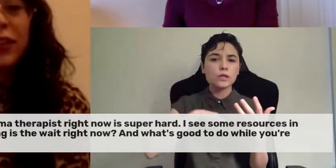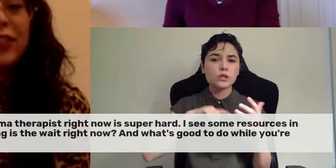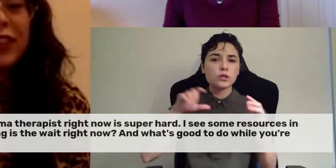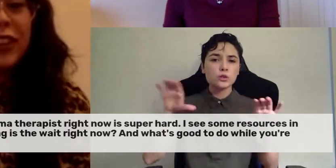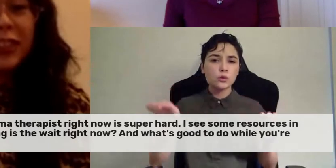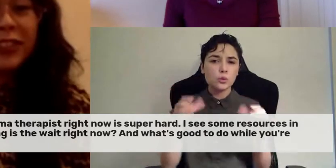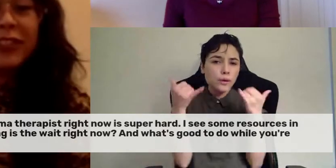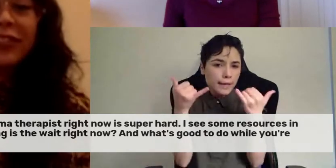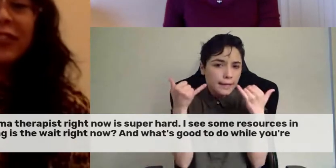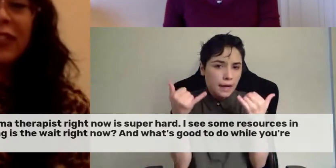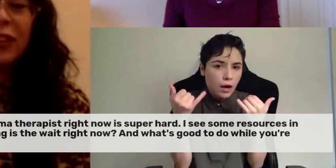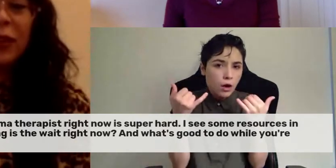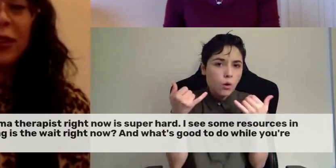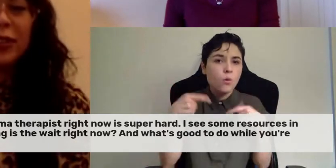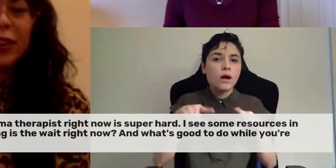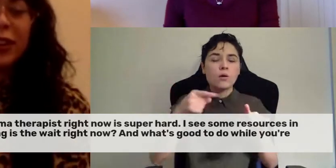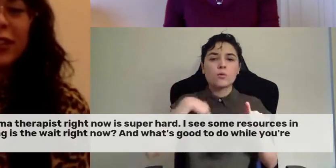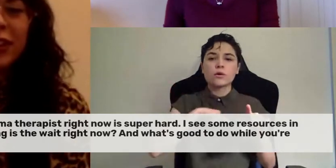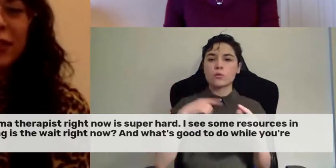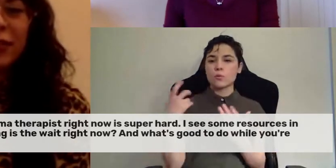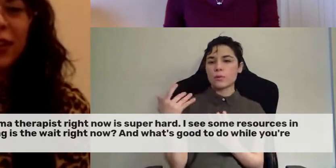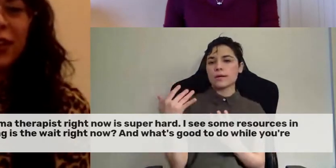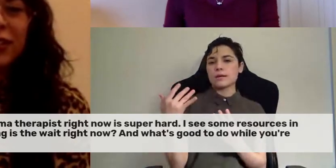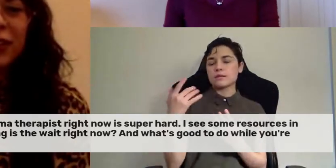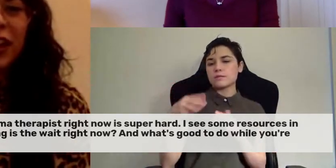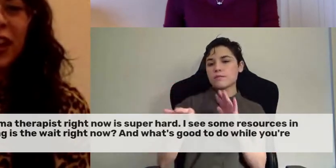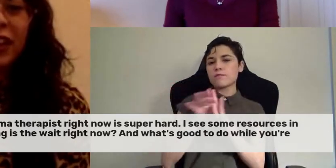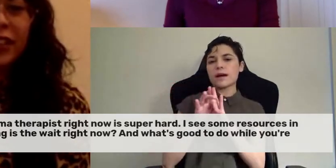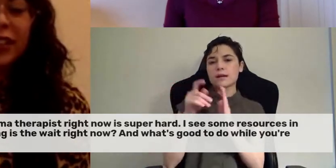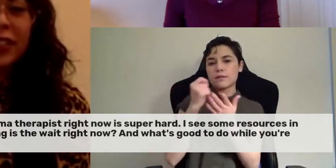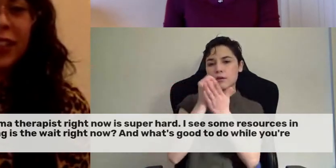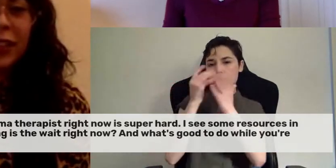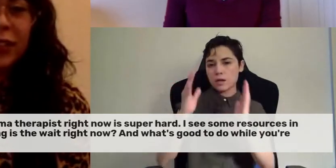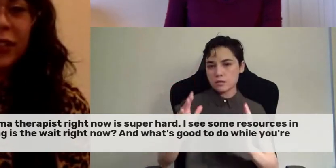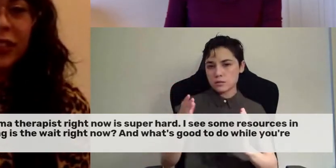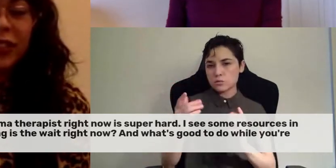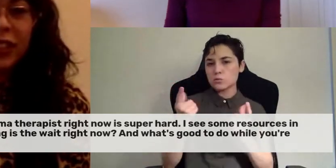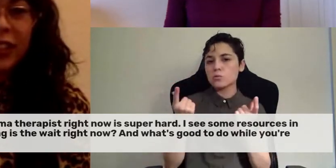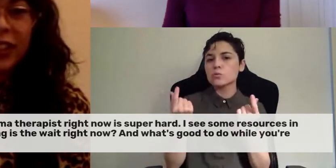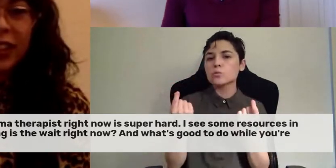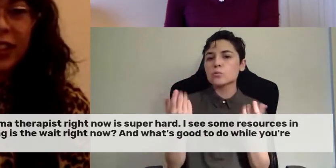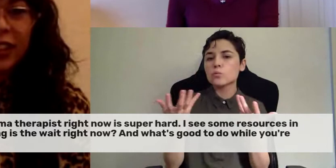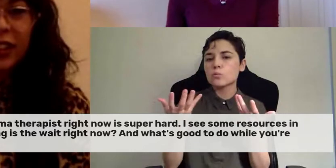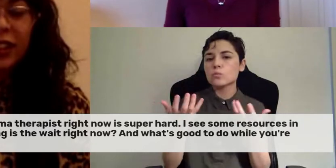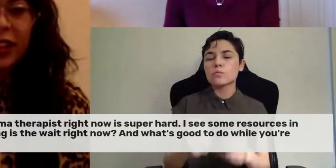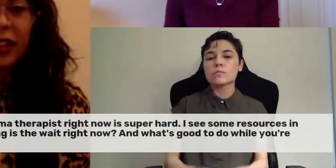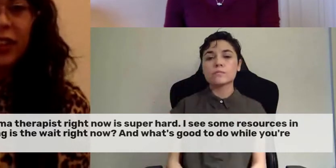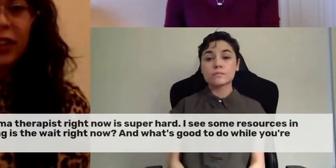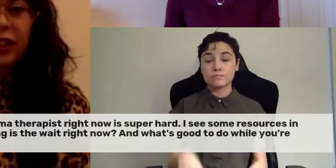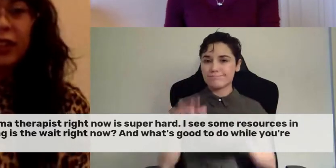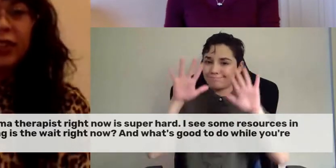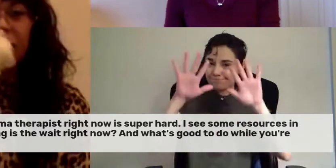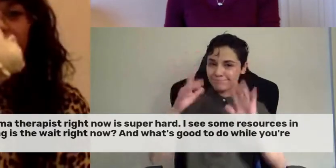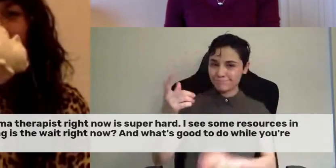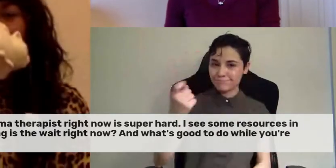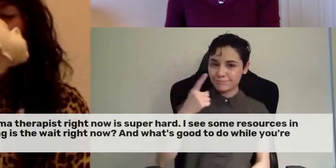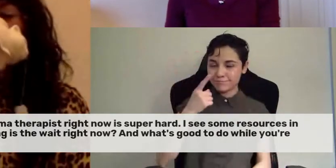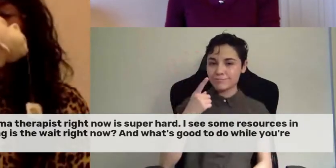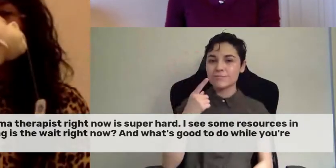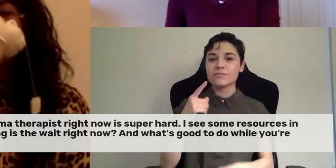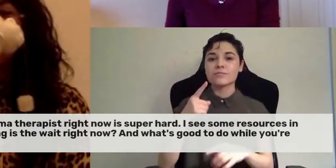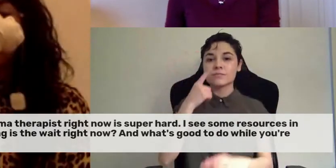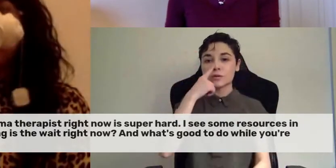Great question. Do you want to start us off there, Joanna? Yeah, first an acknowledgement that